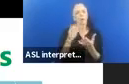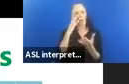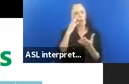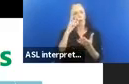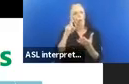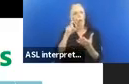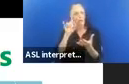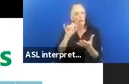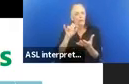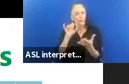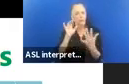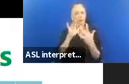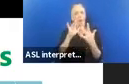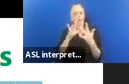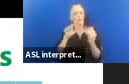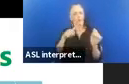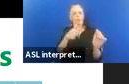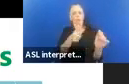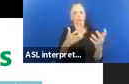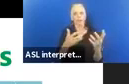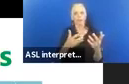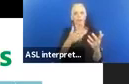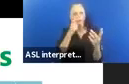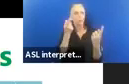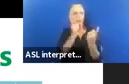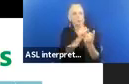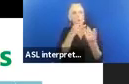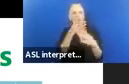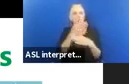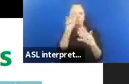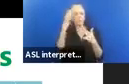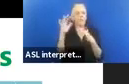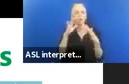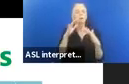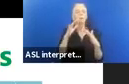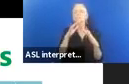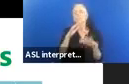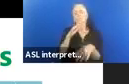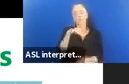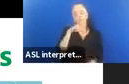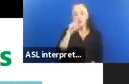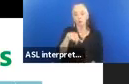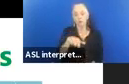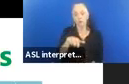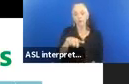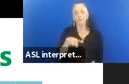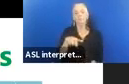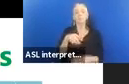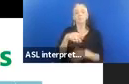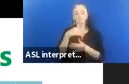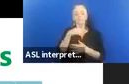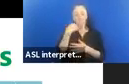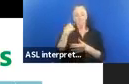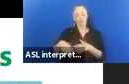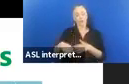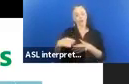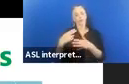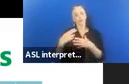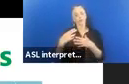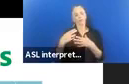been done outside of China has been in places where they've used more traditional methods